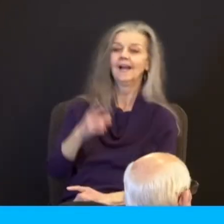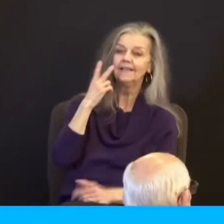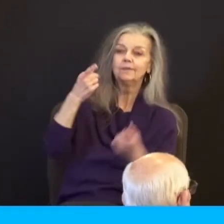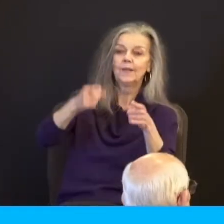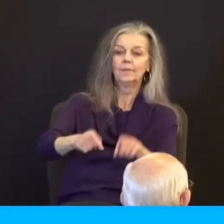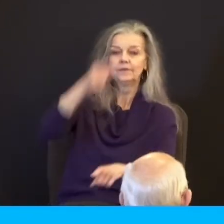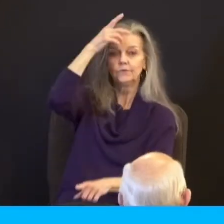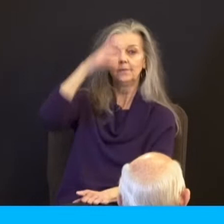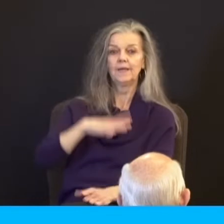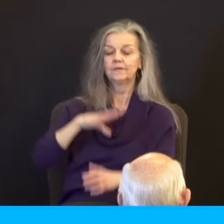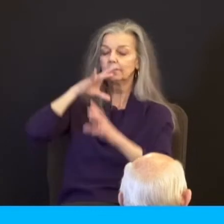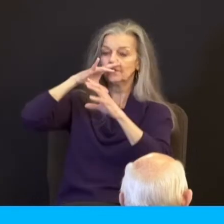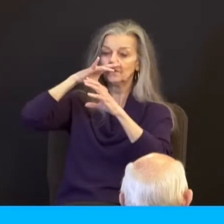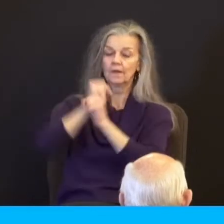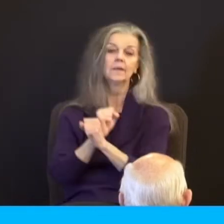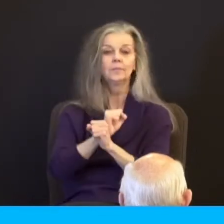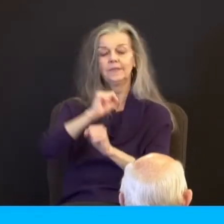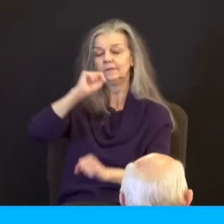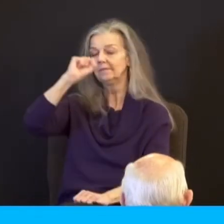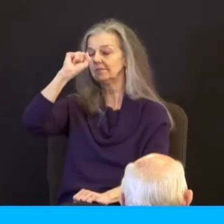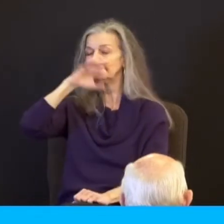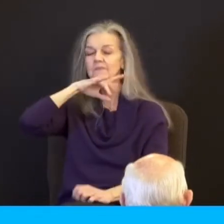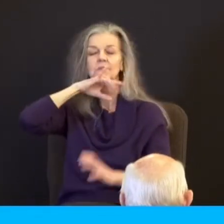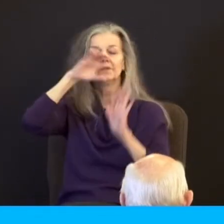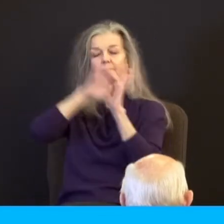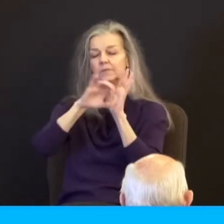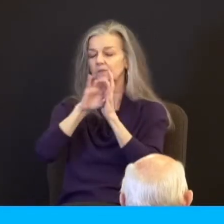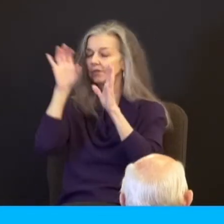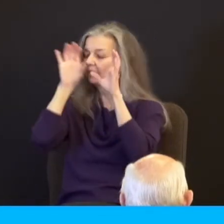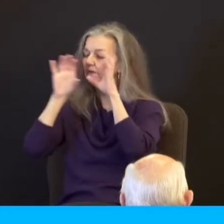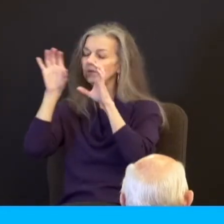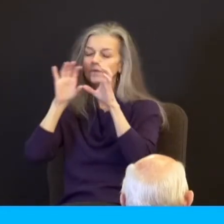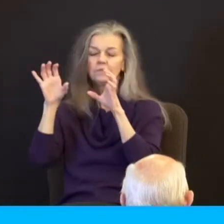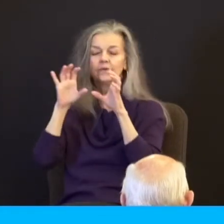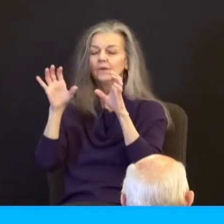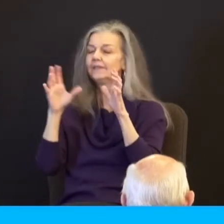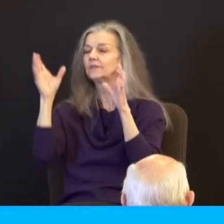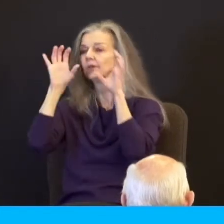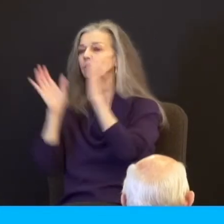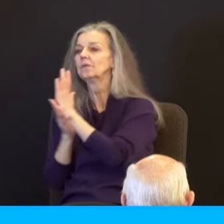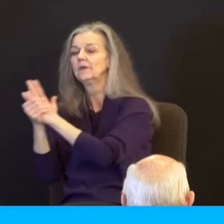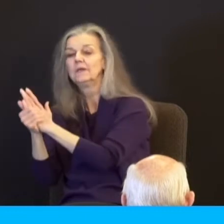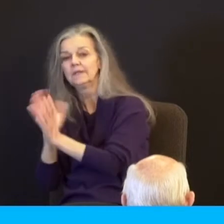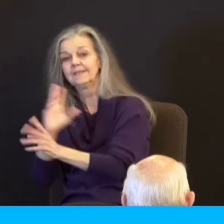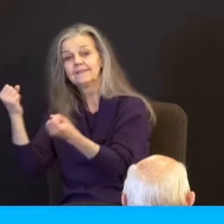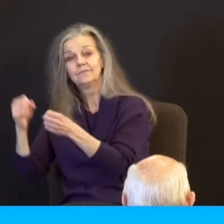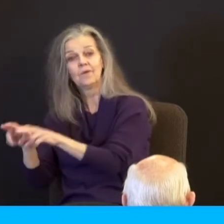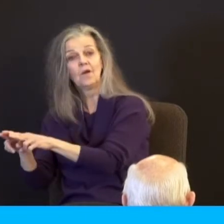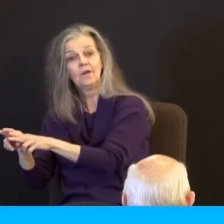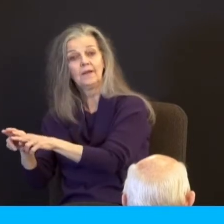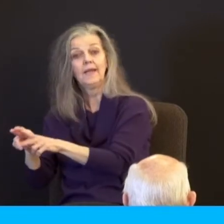to a man who gets so caught up in pornography that the next thing you know, he's looking for someone else outside of his marriage, gets involved in an affair, it